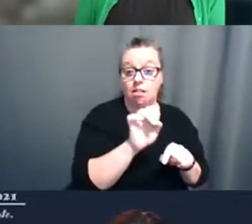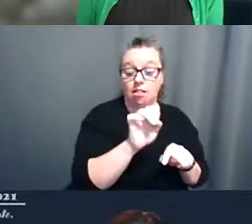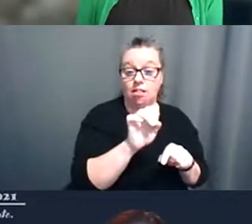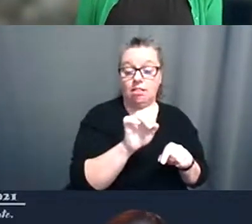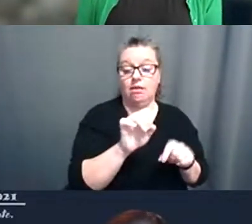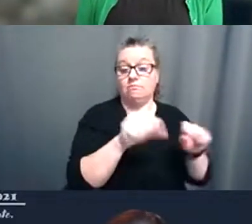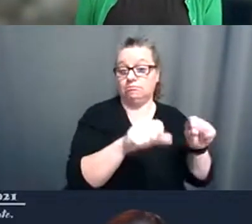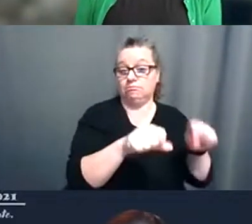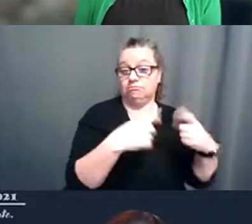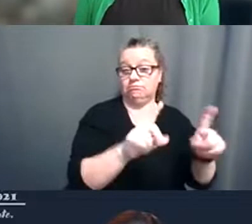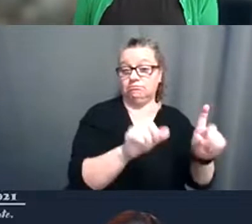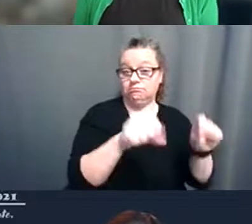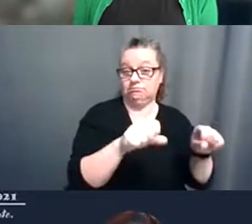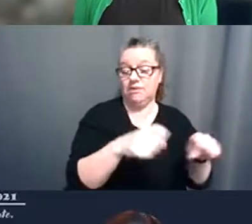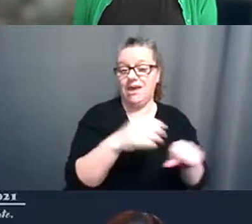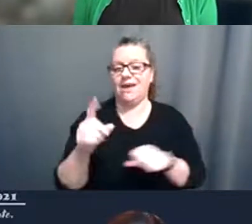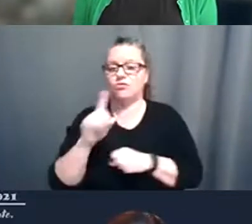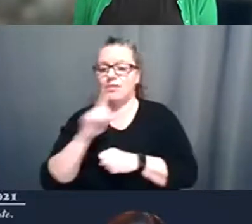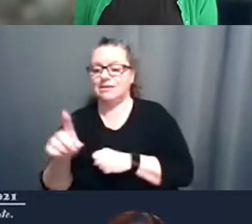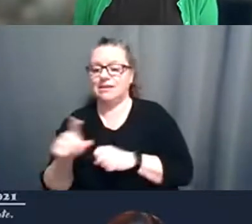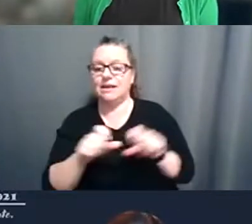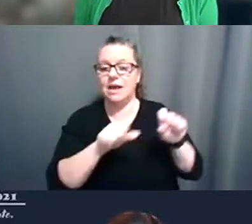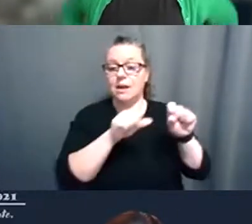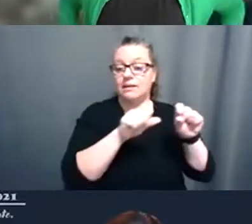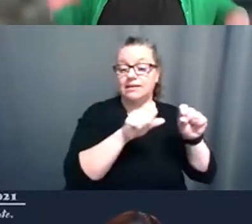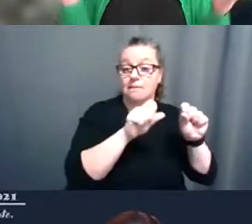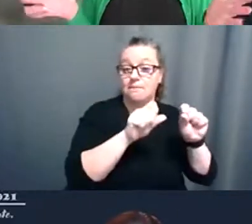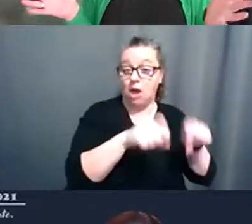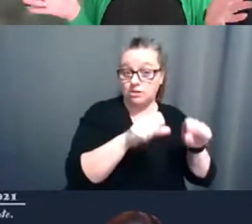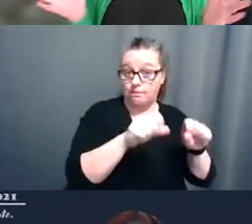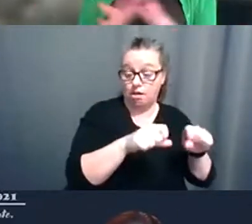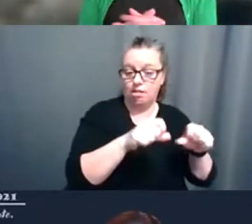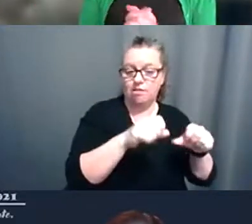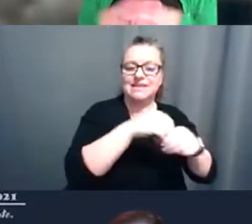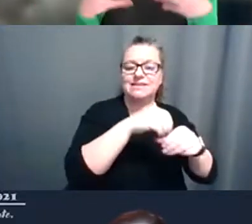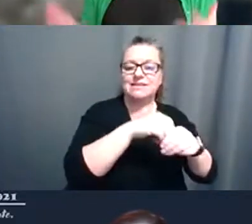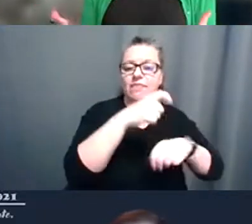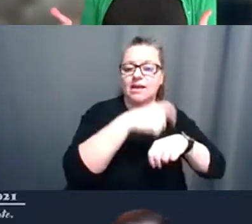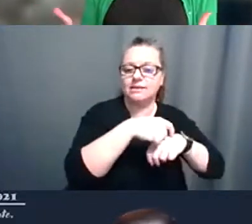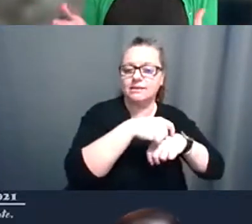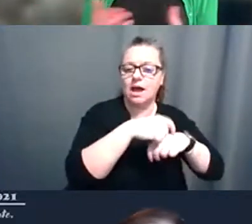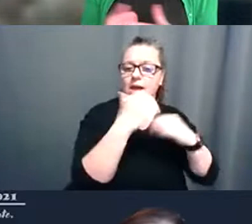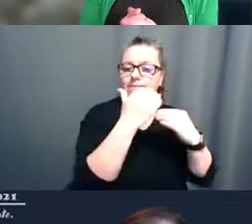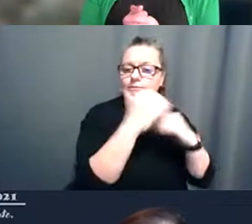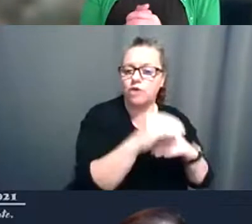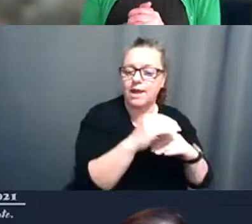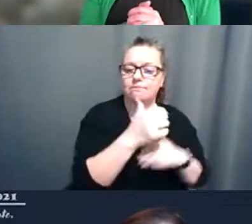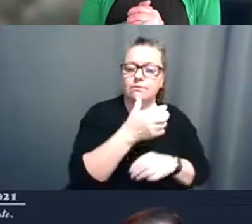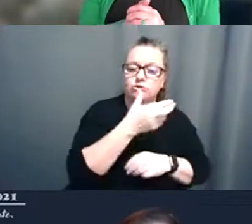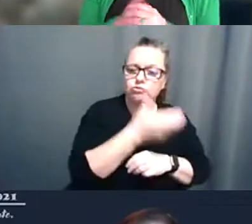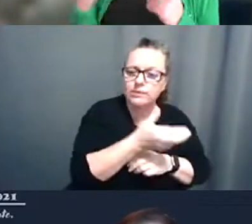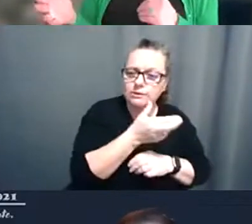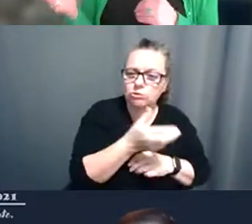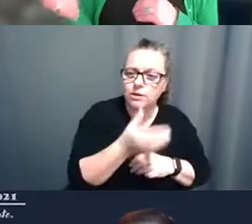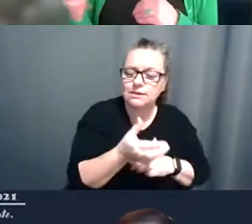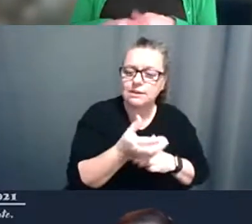I would say attainable is possible within the time frame that you have, with the resources that you have,